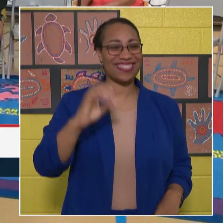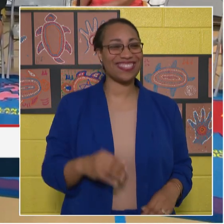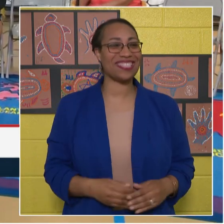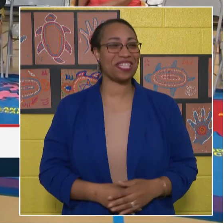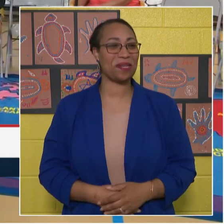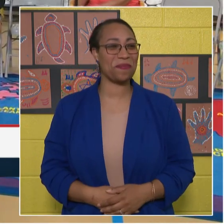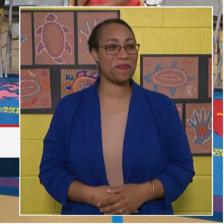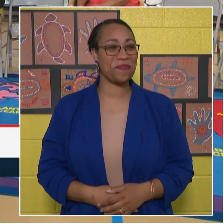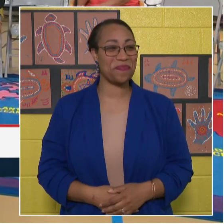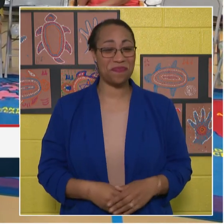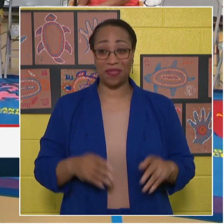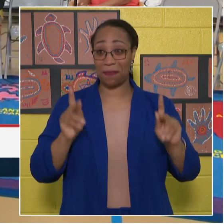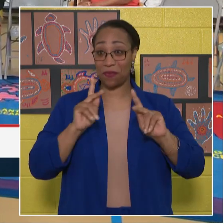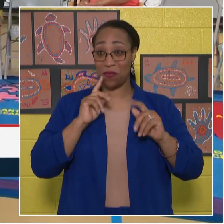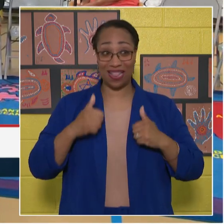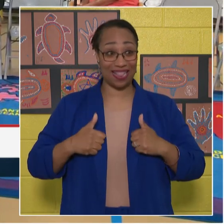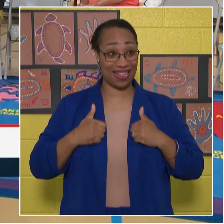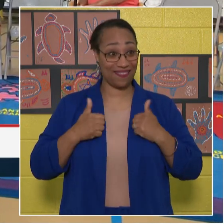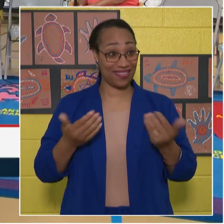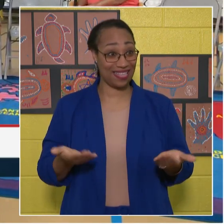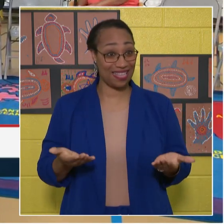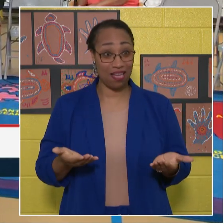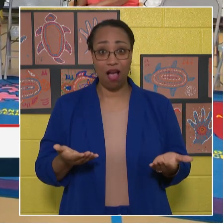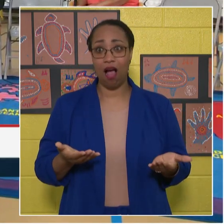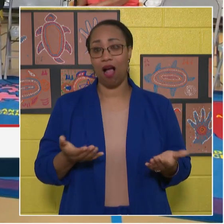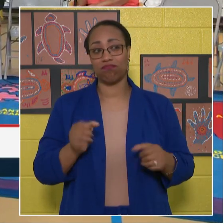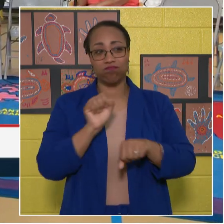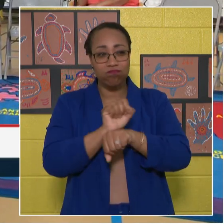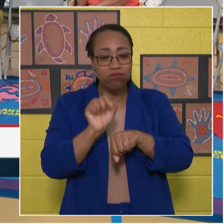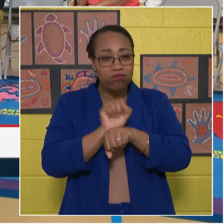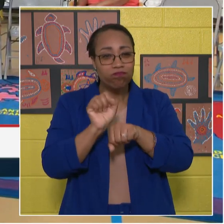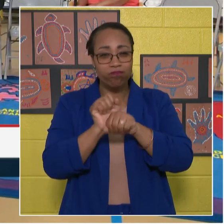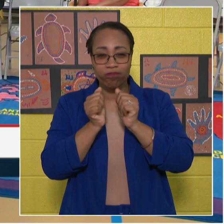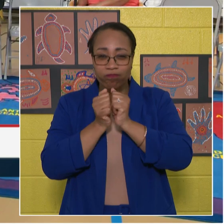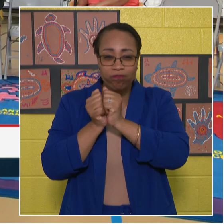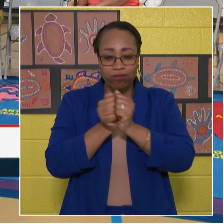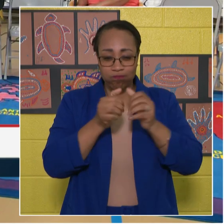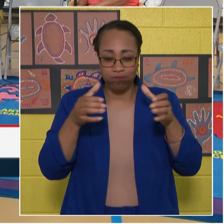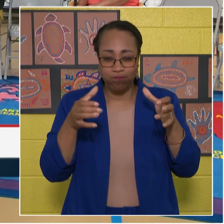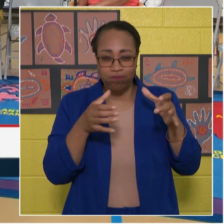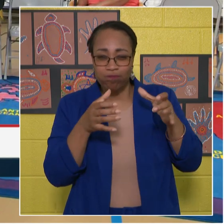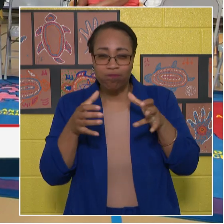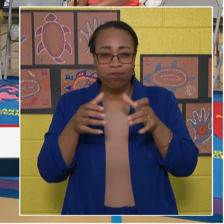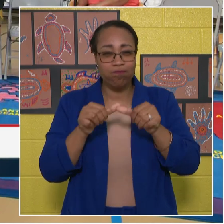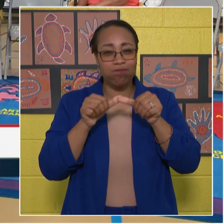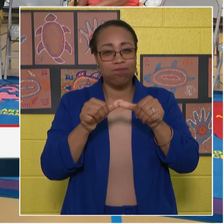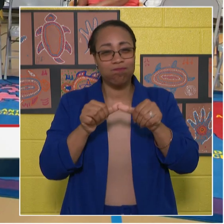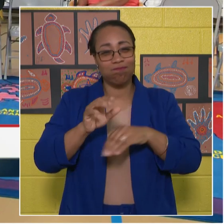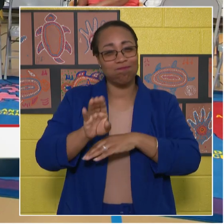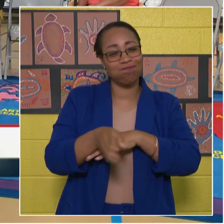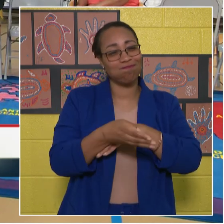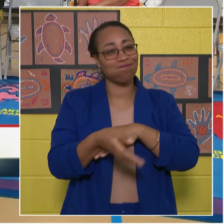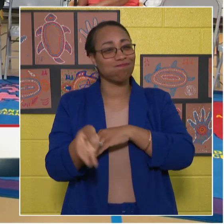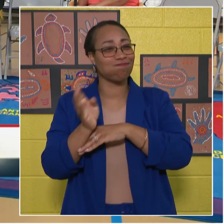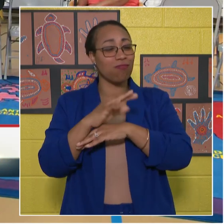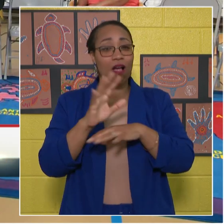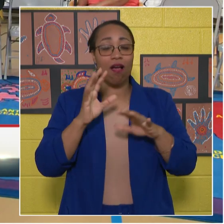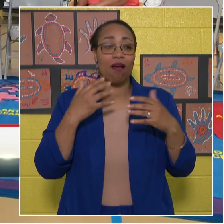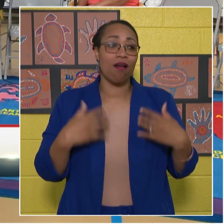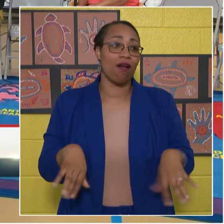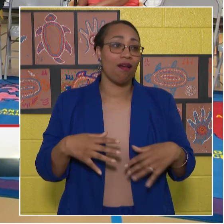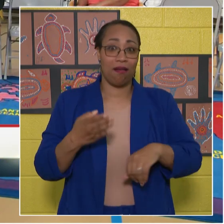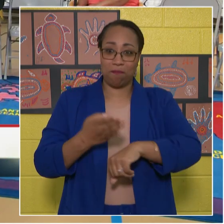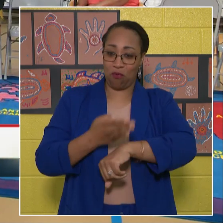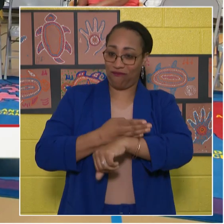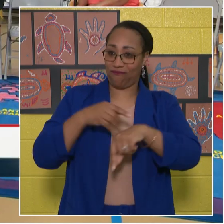together day by day to improve the quality of living and be a model for the USA. This is Washington, greatest city in the nation.